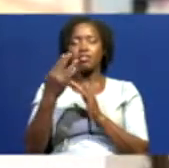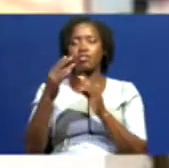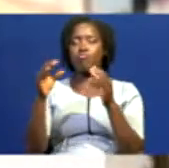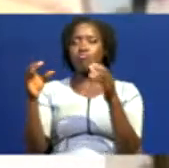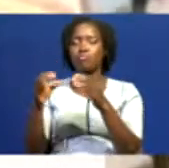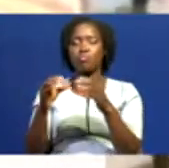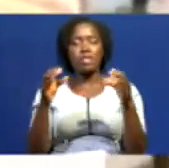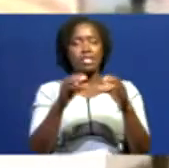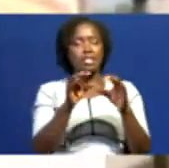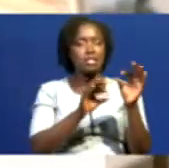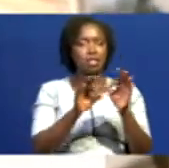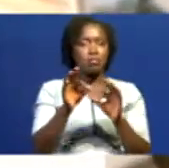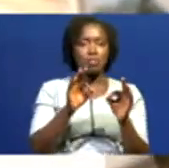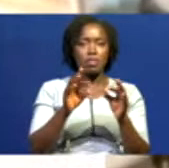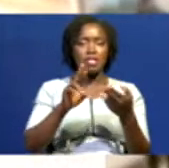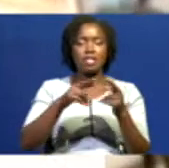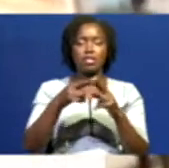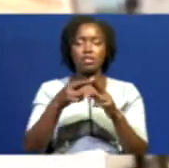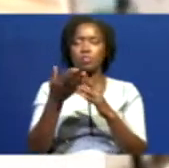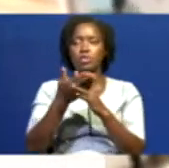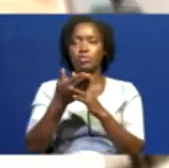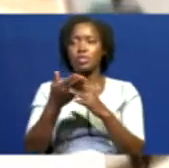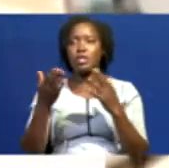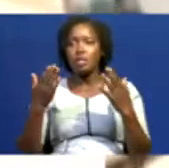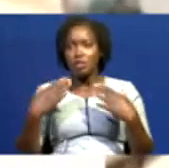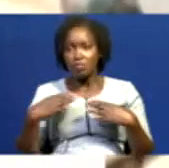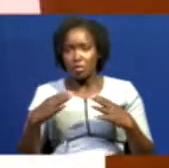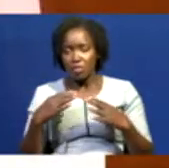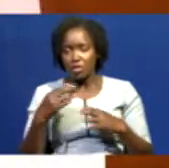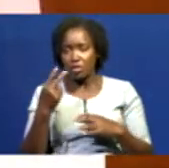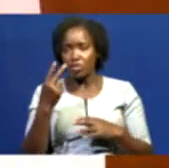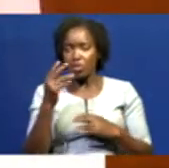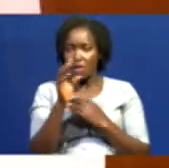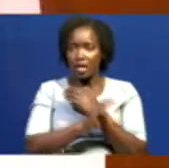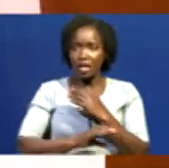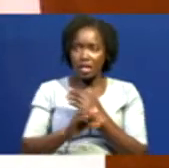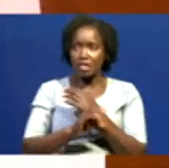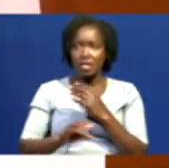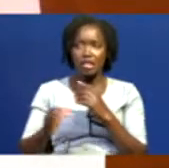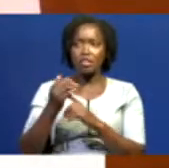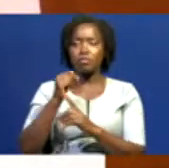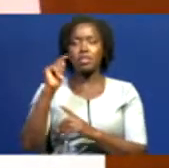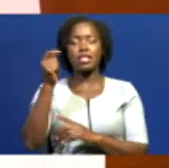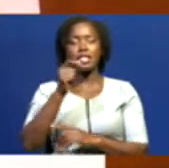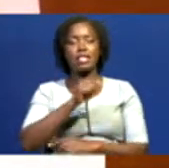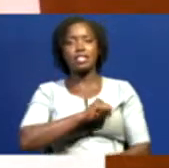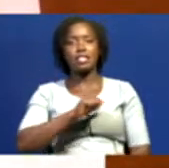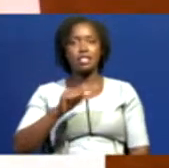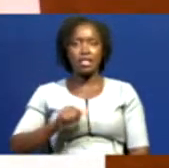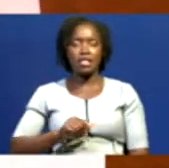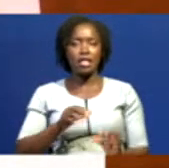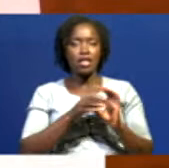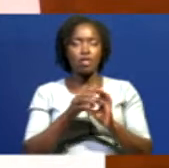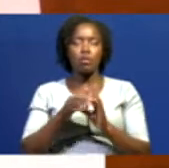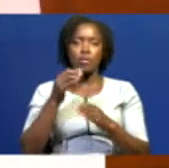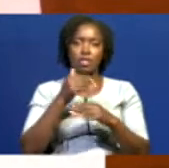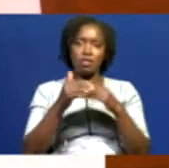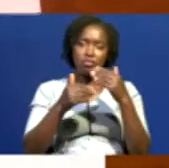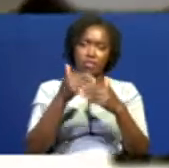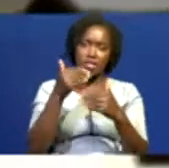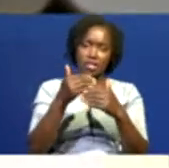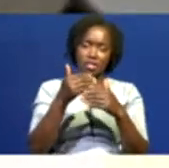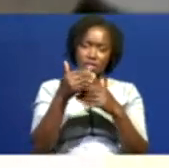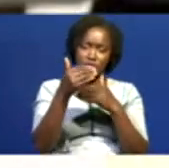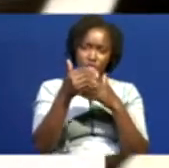categories, highlighting profound relationship between people in the two countries, achievements of Kenya-China cooperation in infrastructure,